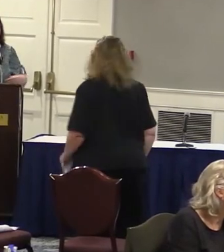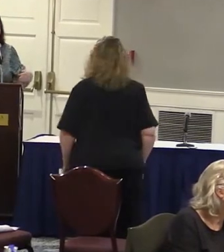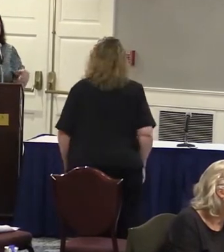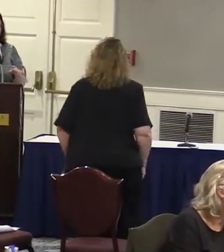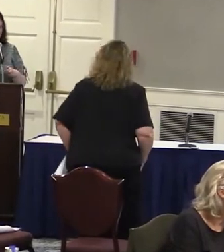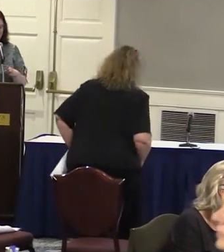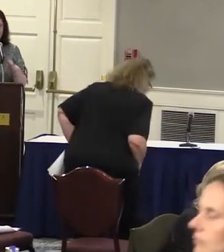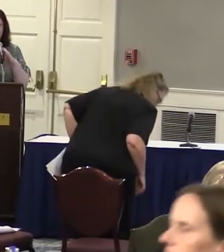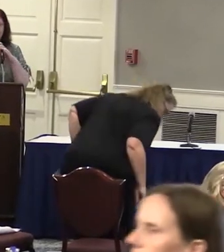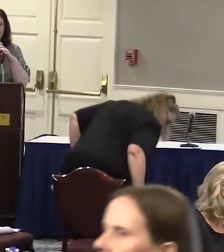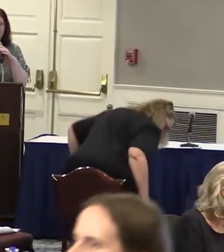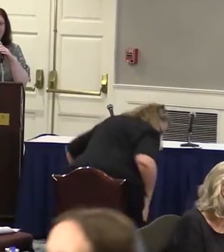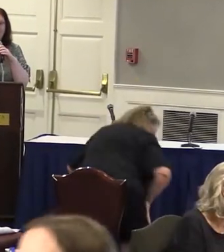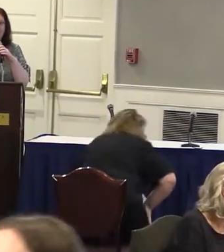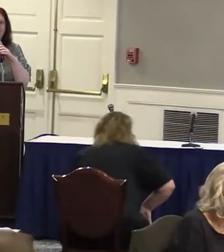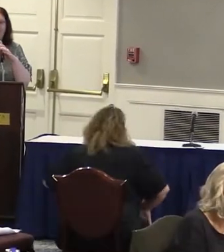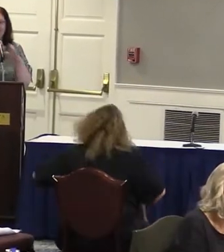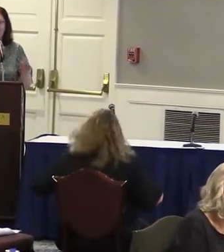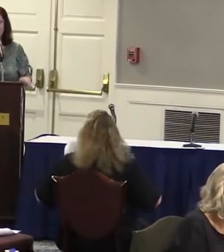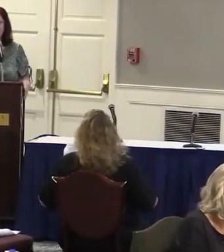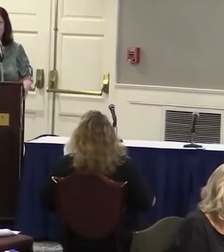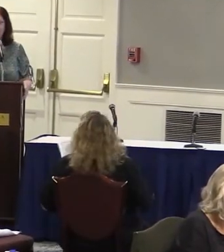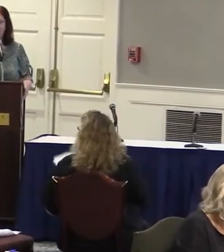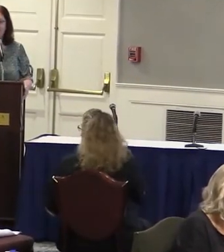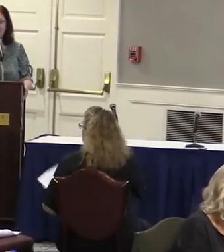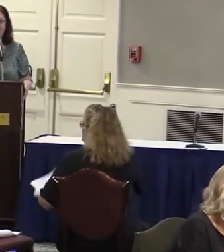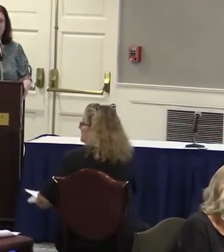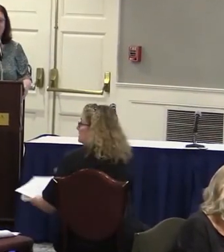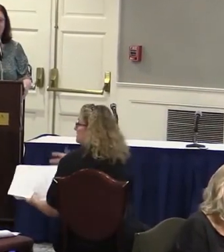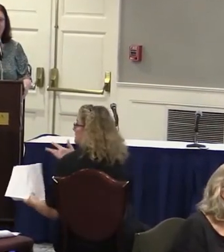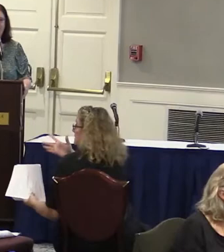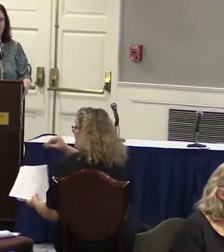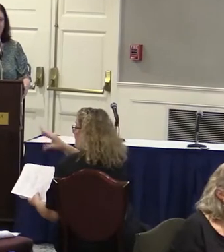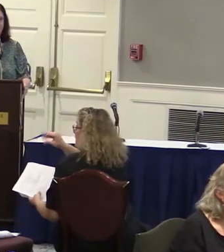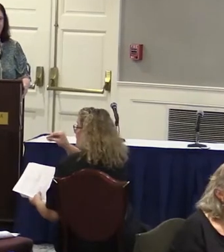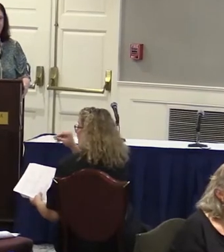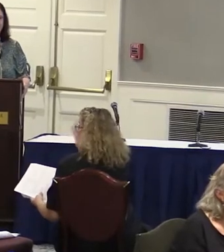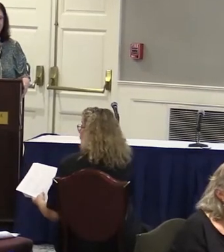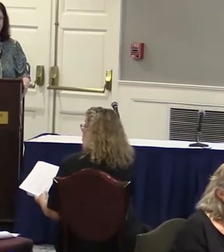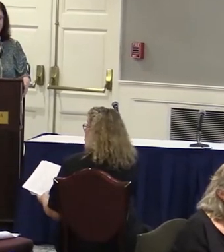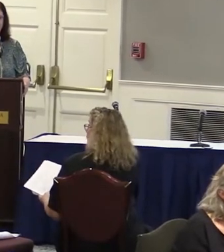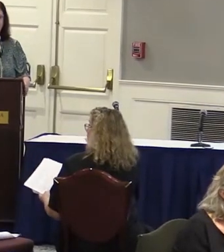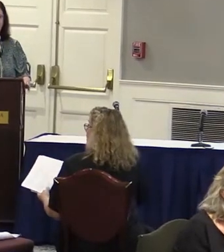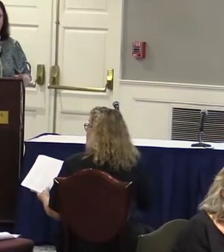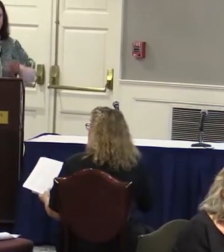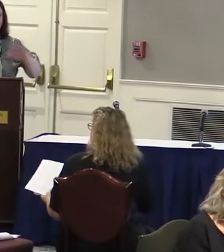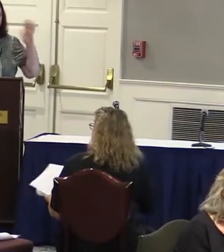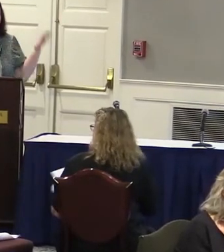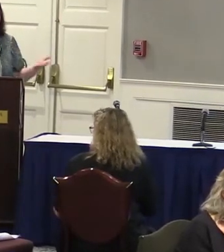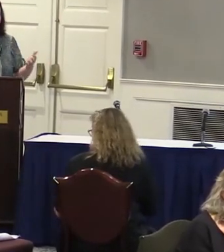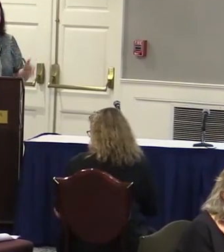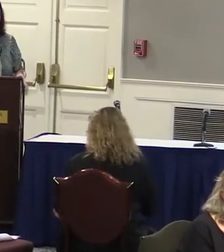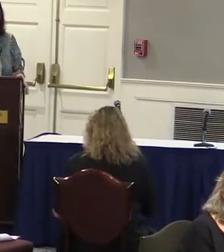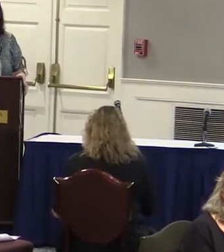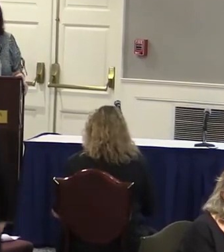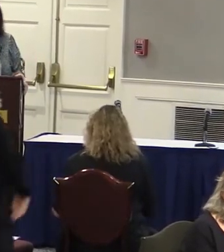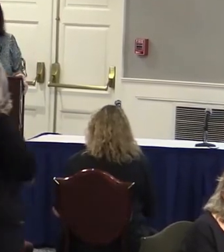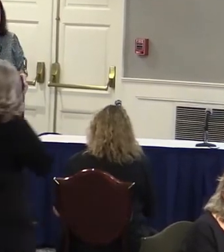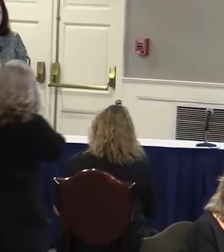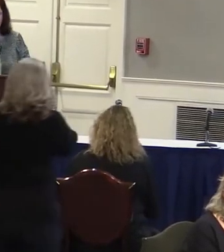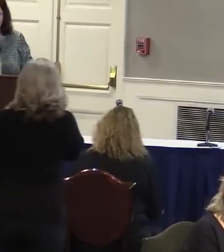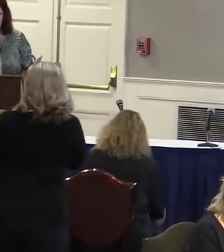Well, that was such a wonderful program. I can't thank Peter Hirschfield and all of the candidates for coming out and doing that today.